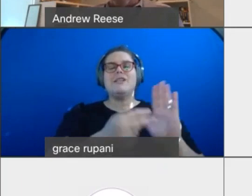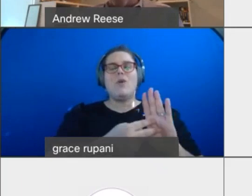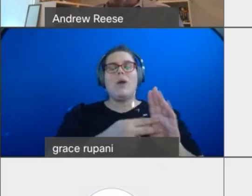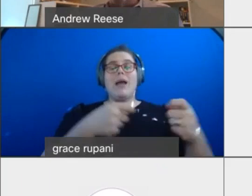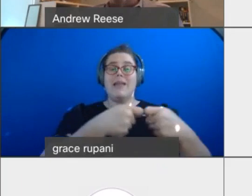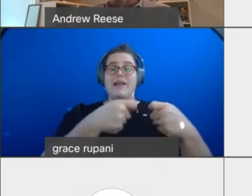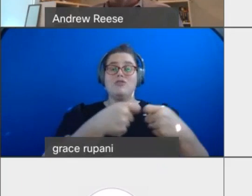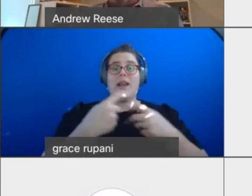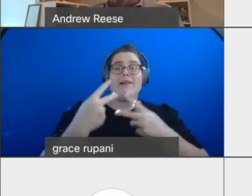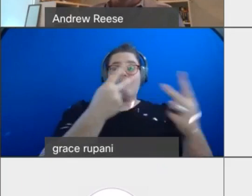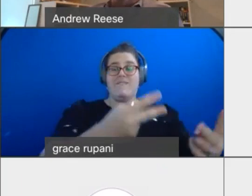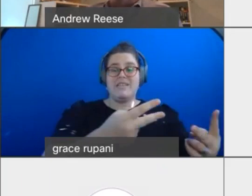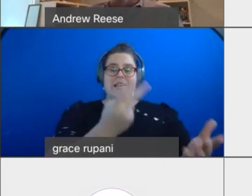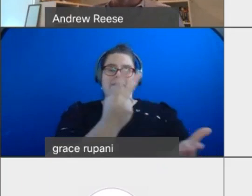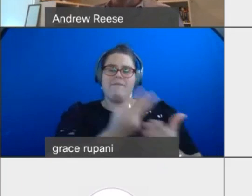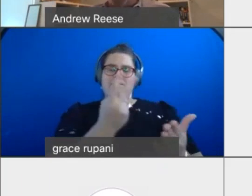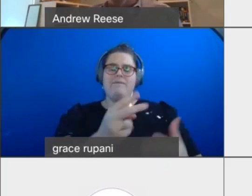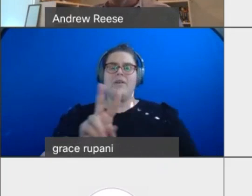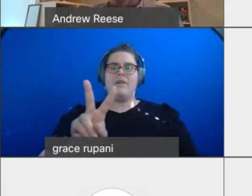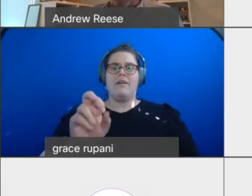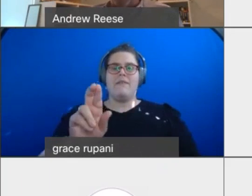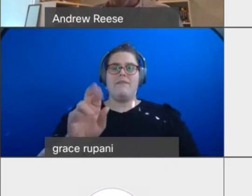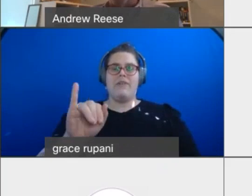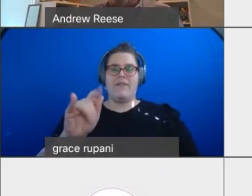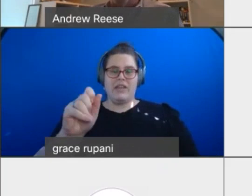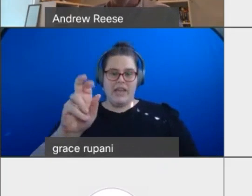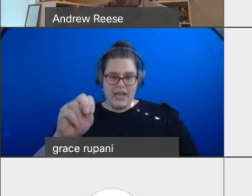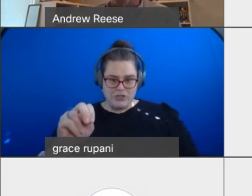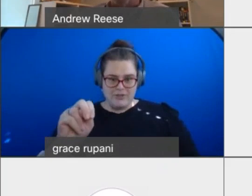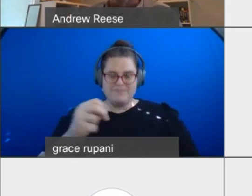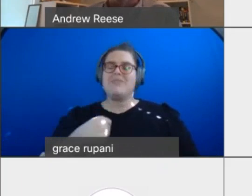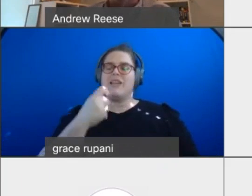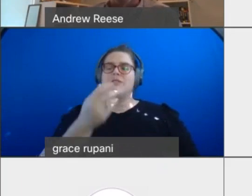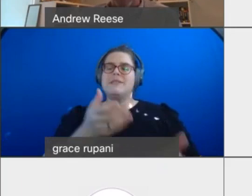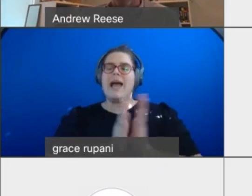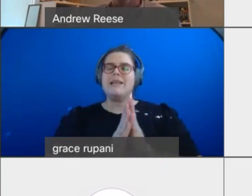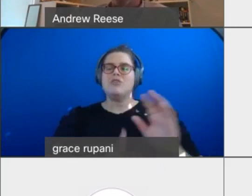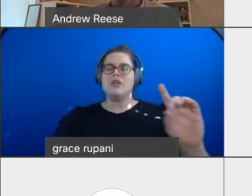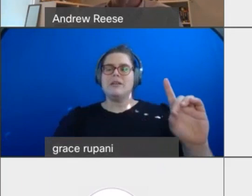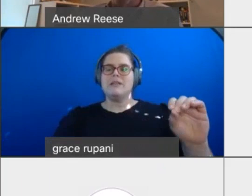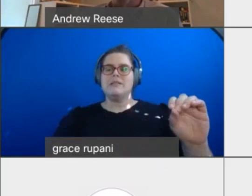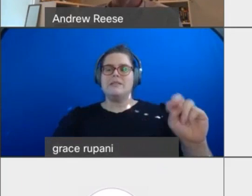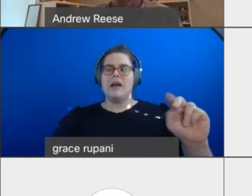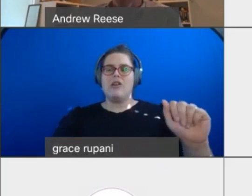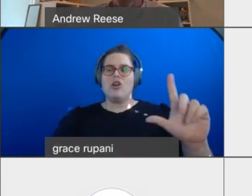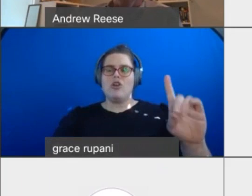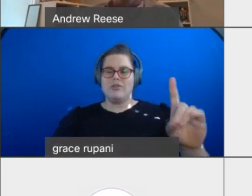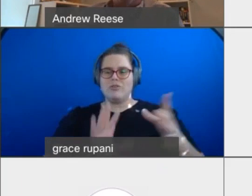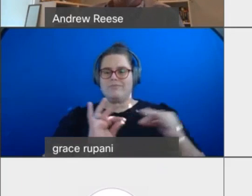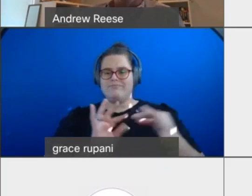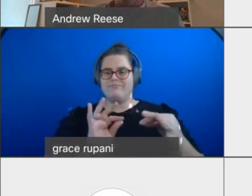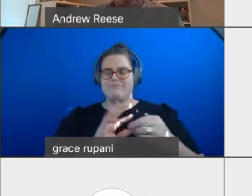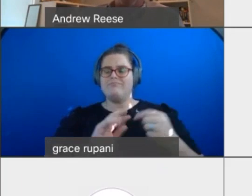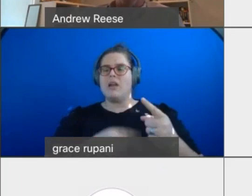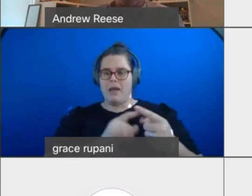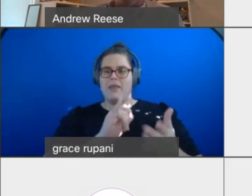just asked Donald if he could say a few words about that and answer any questions that people might have, so that we make sure we're on track